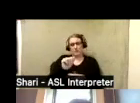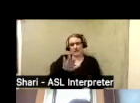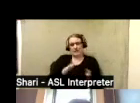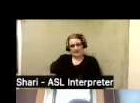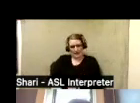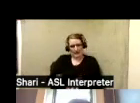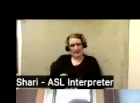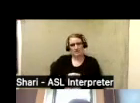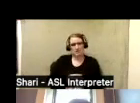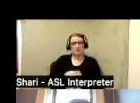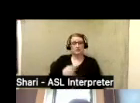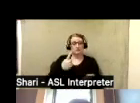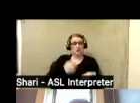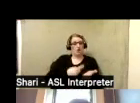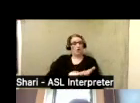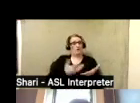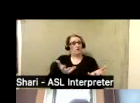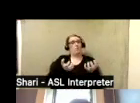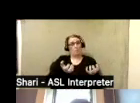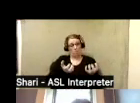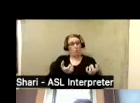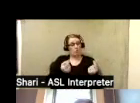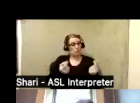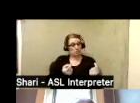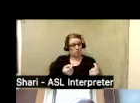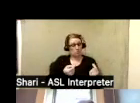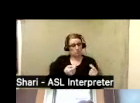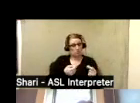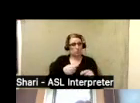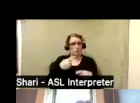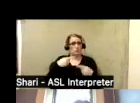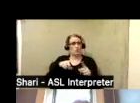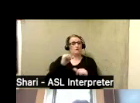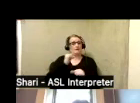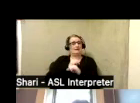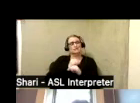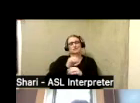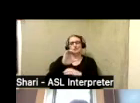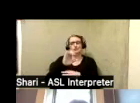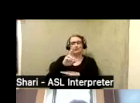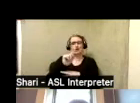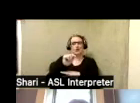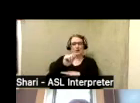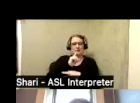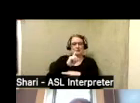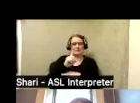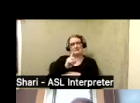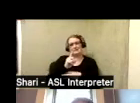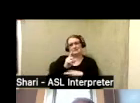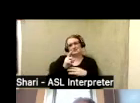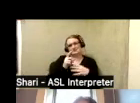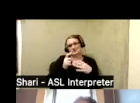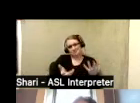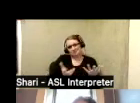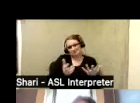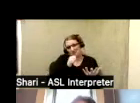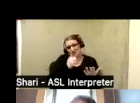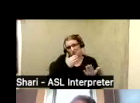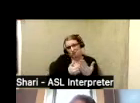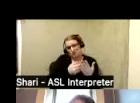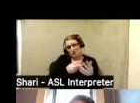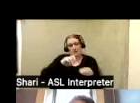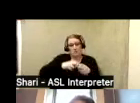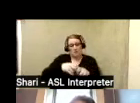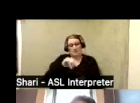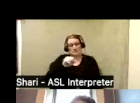the argument that we want to make today is that while the institutional circuit is unquestionably pernicious, the problem is